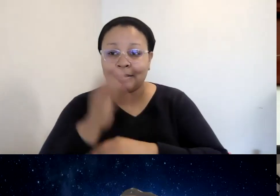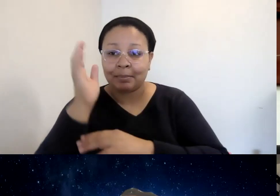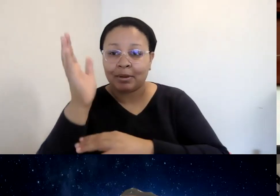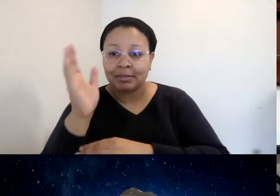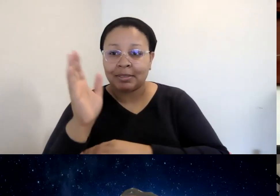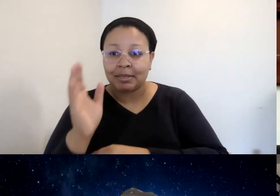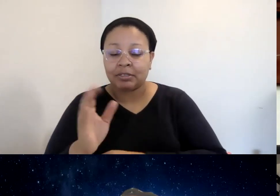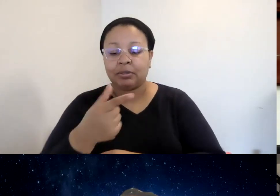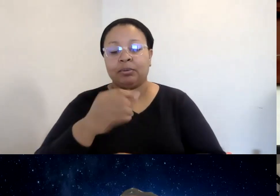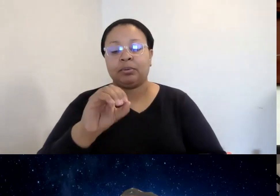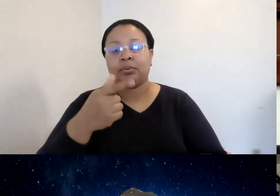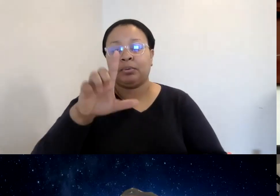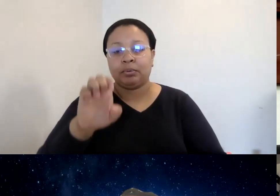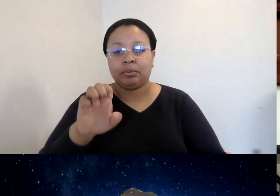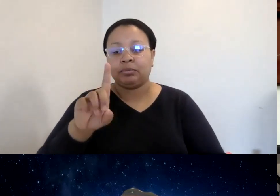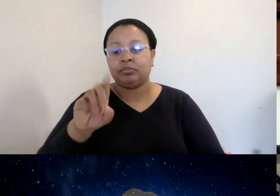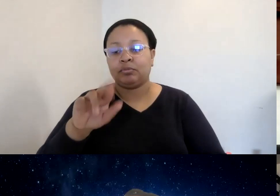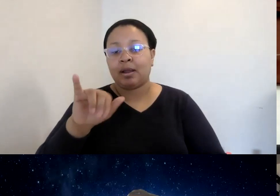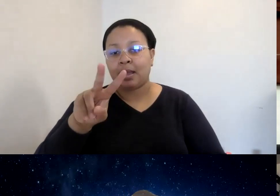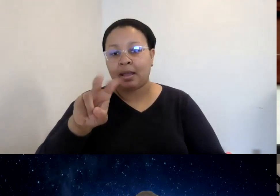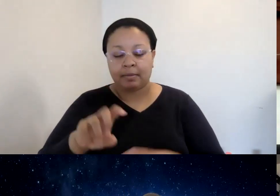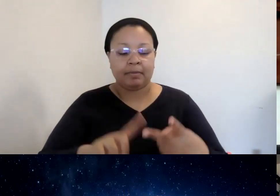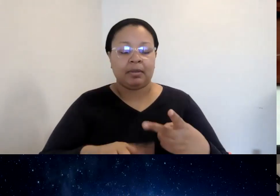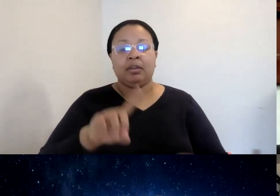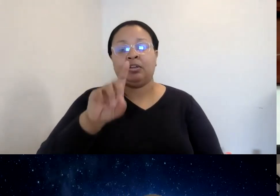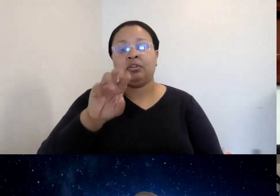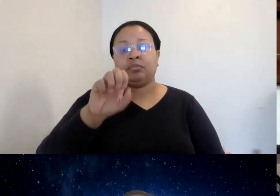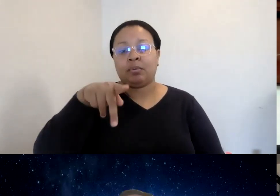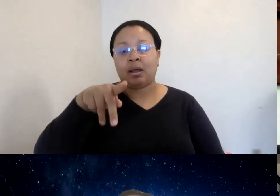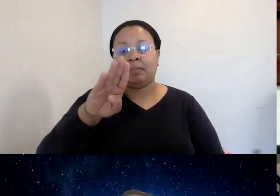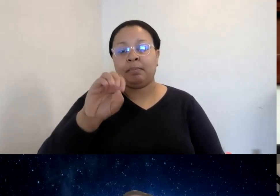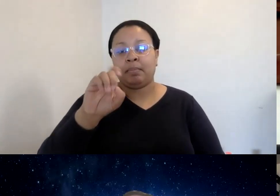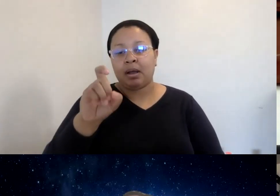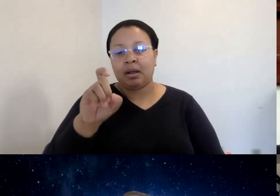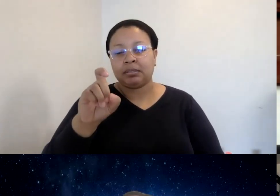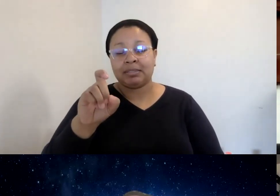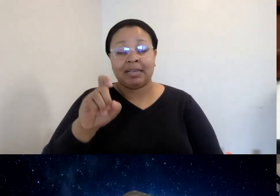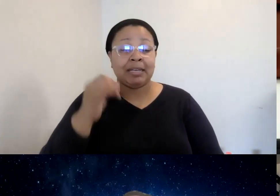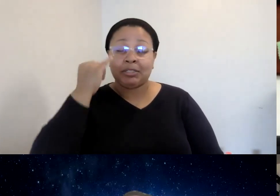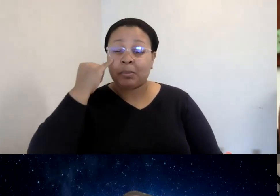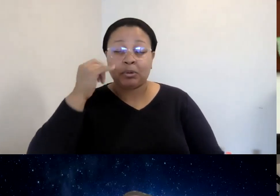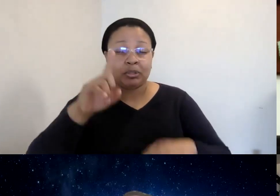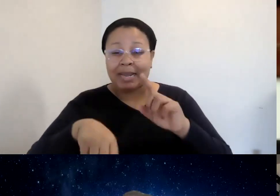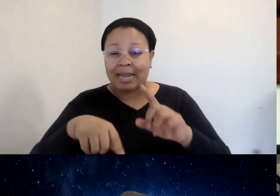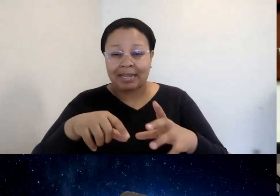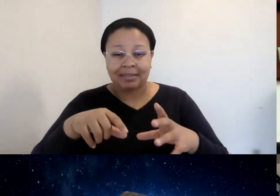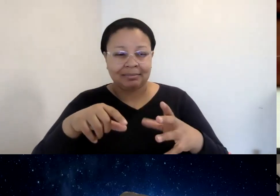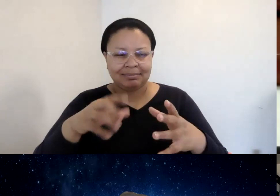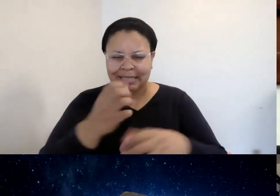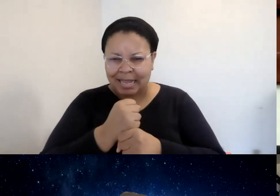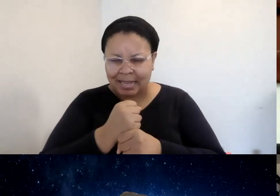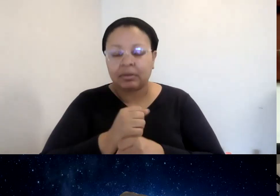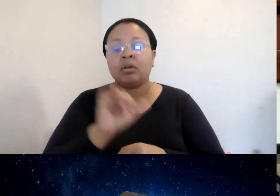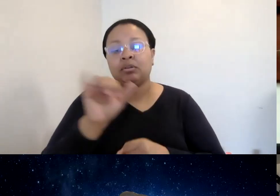in Google Drive and Dropbox link. If you can't seem to get them there, you can also